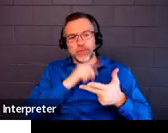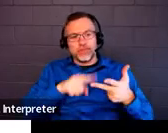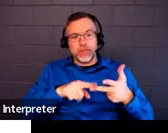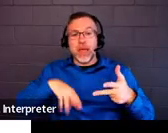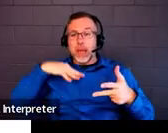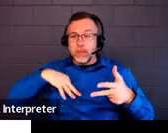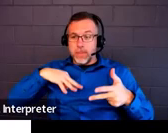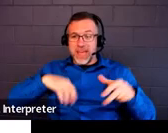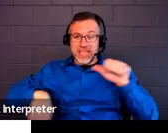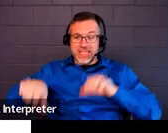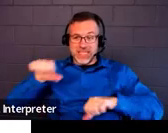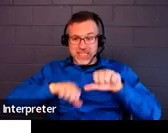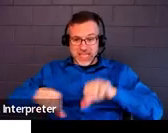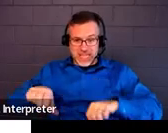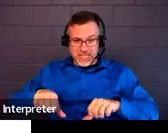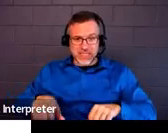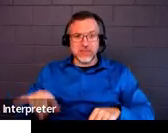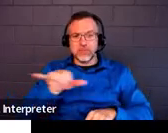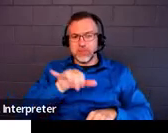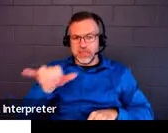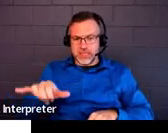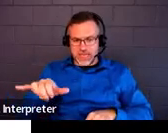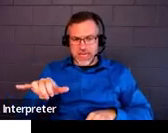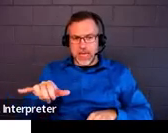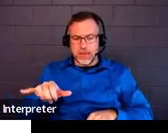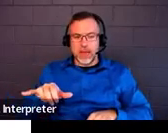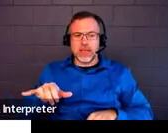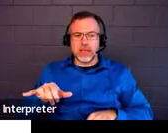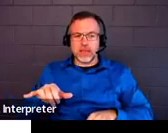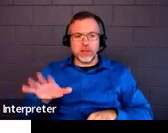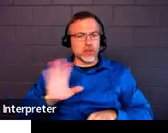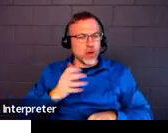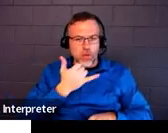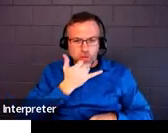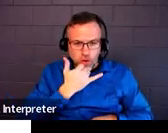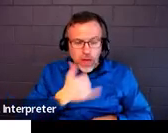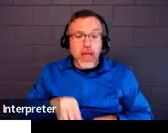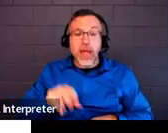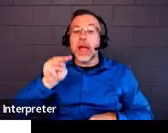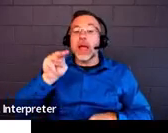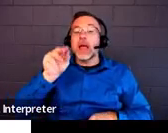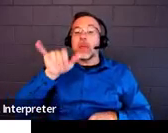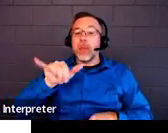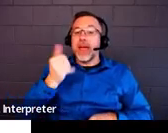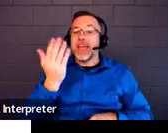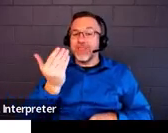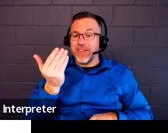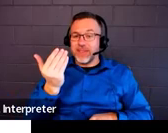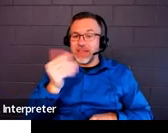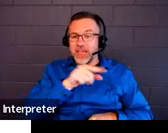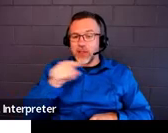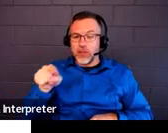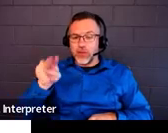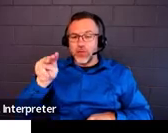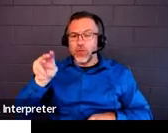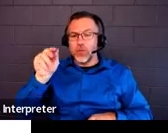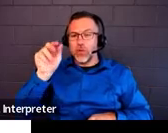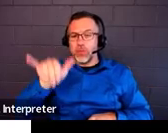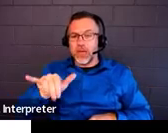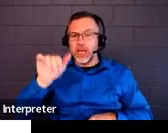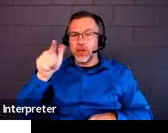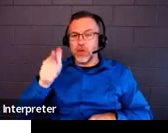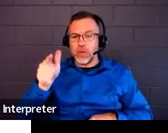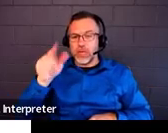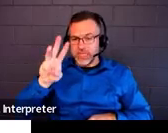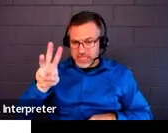which has the same window as the Maine through, pardon me, it does not. It is 5/15 to 5/26, yes.